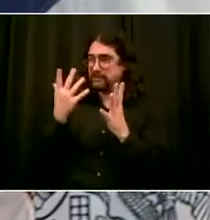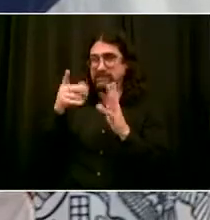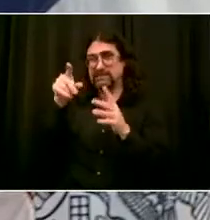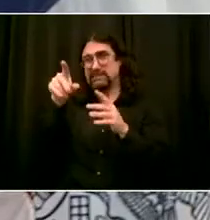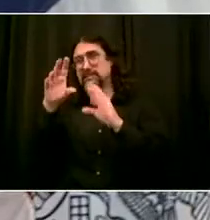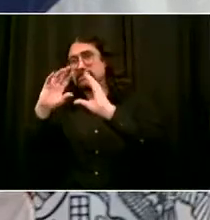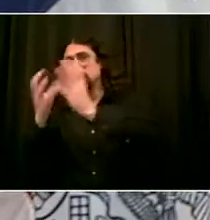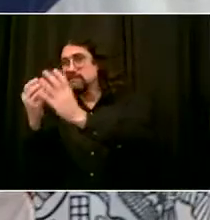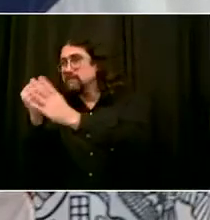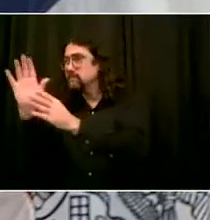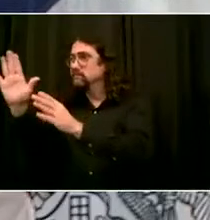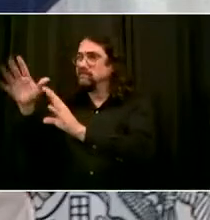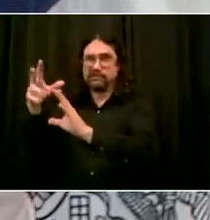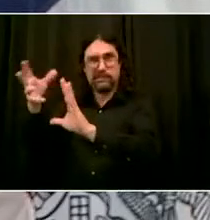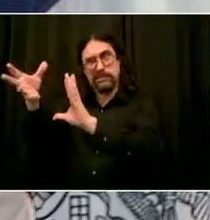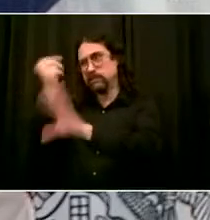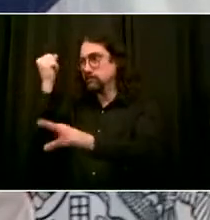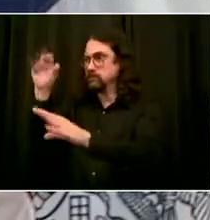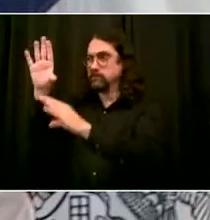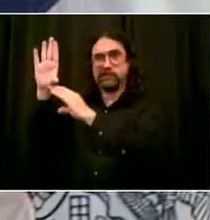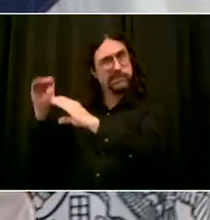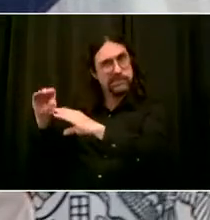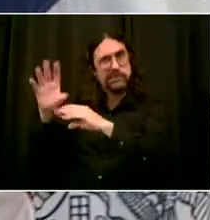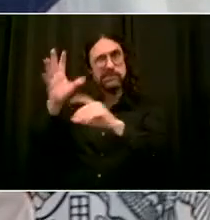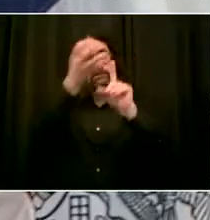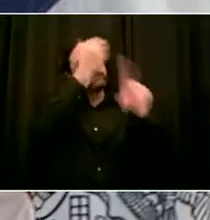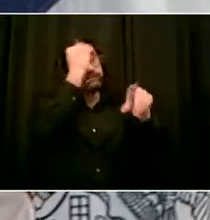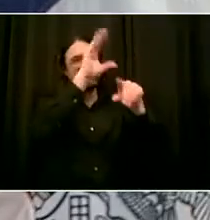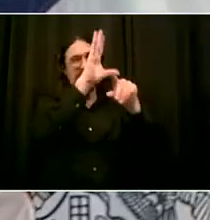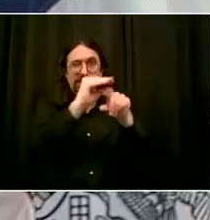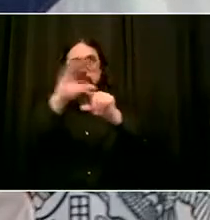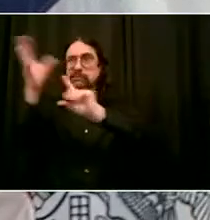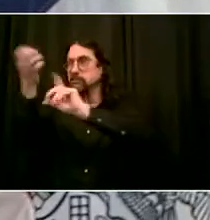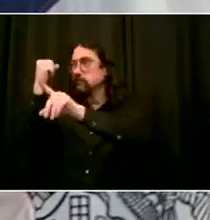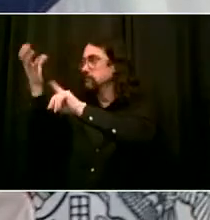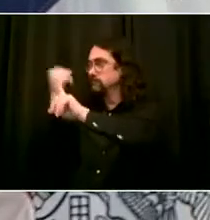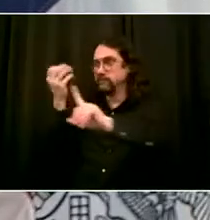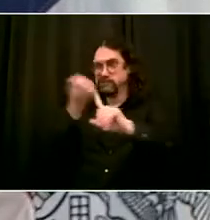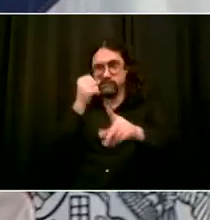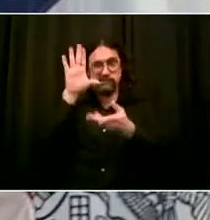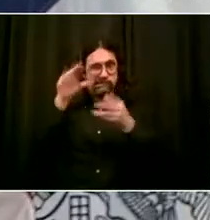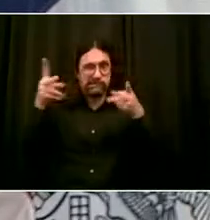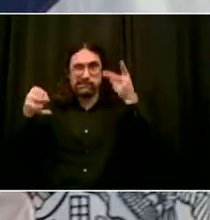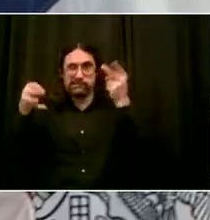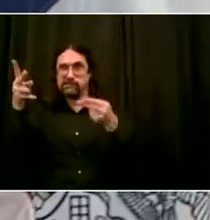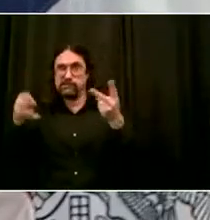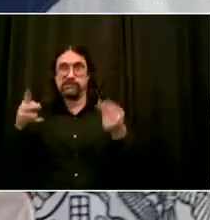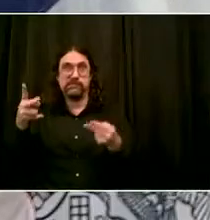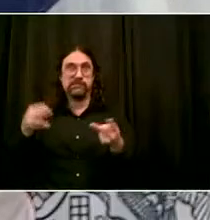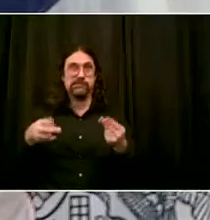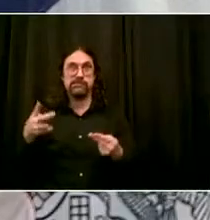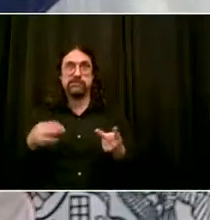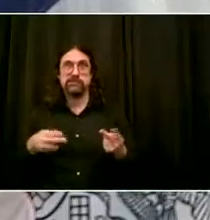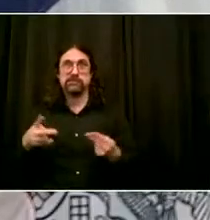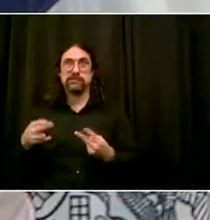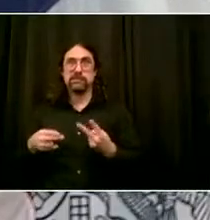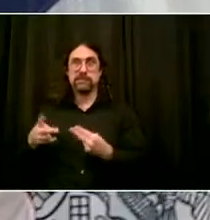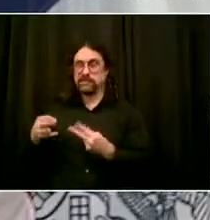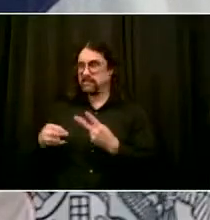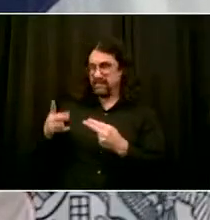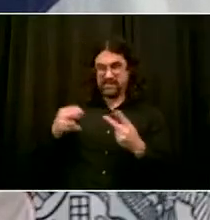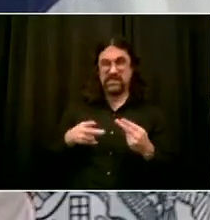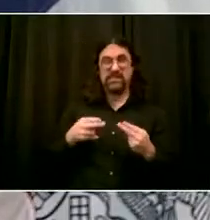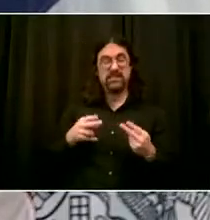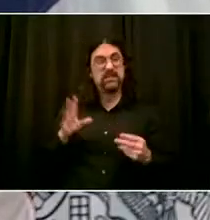actions to keep ourselves going to keep essential Services happening for the people of the city to help spur that